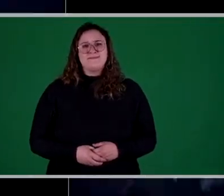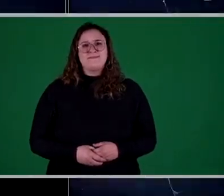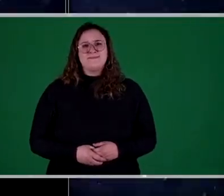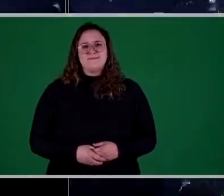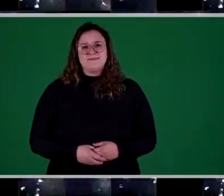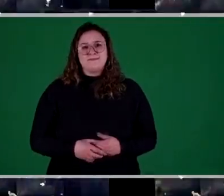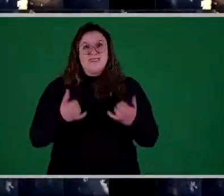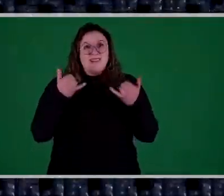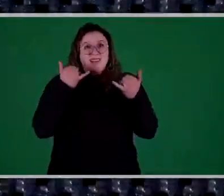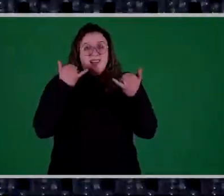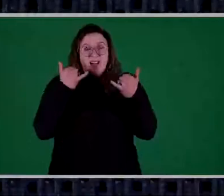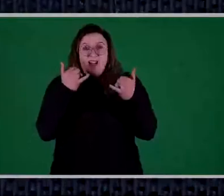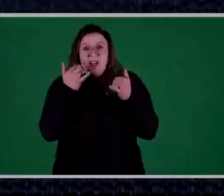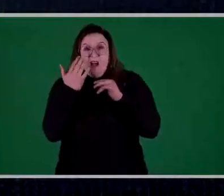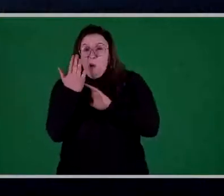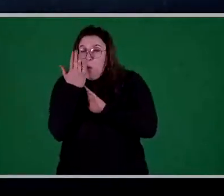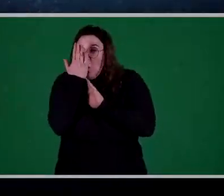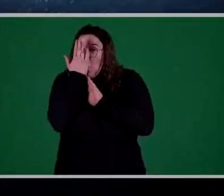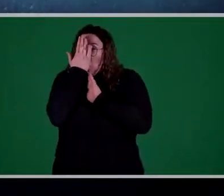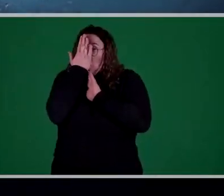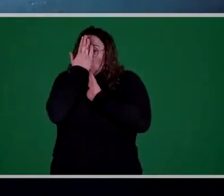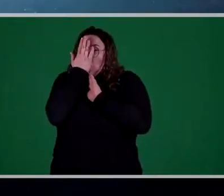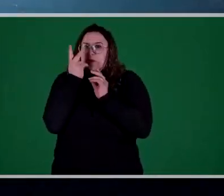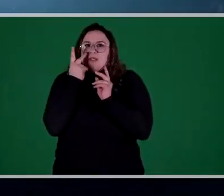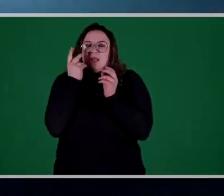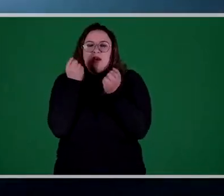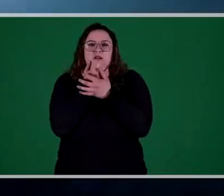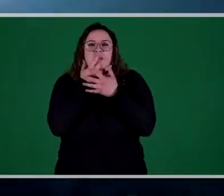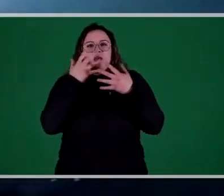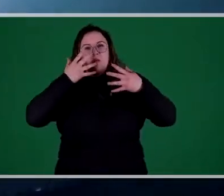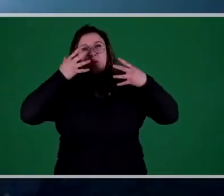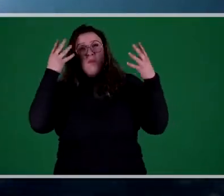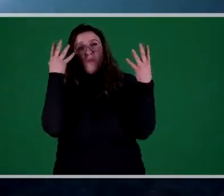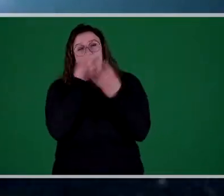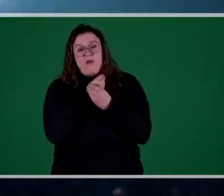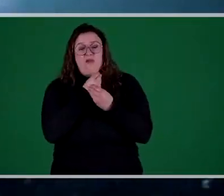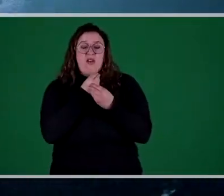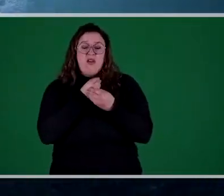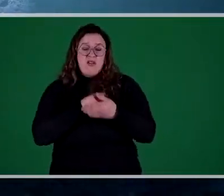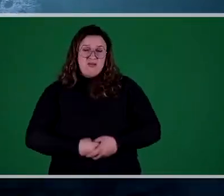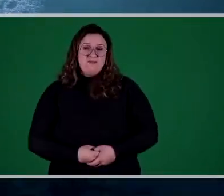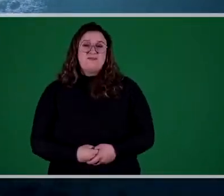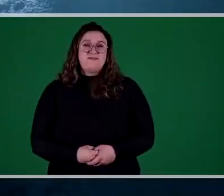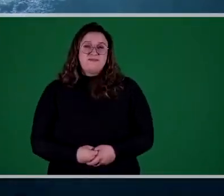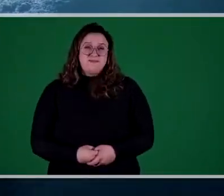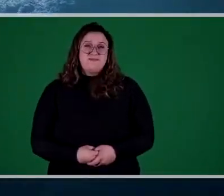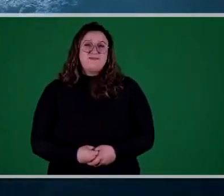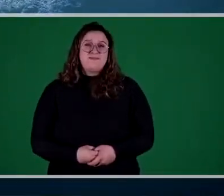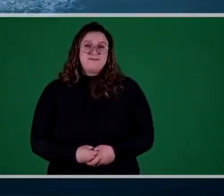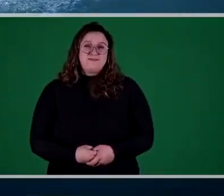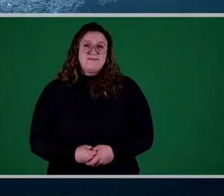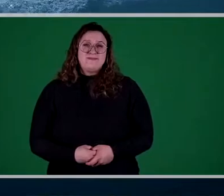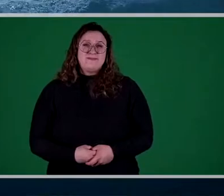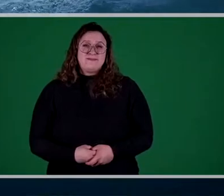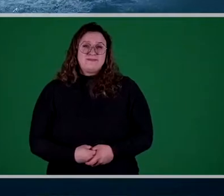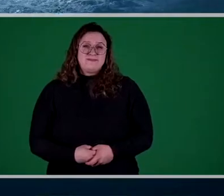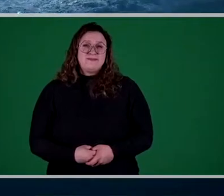At 1-centimeter resolution, the ROV surveys are simply breathtaking.